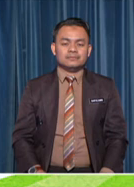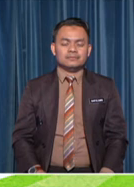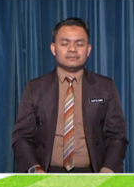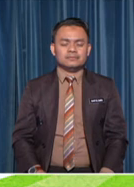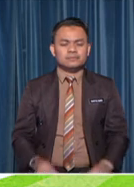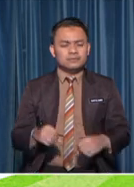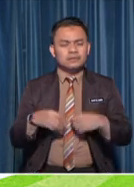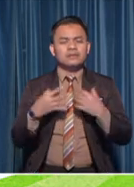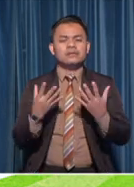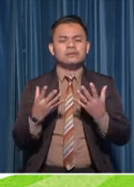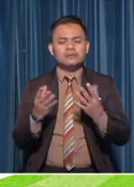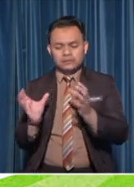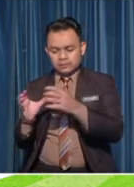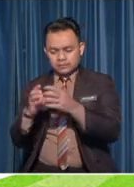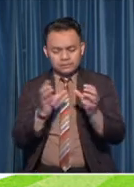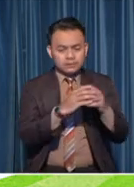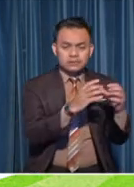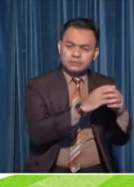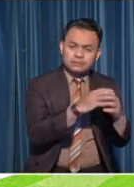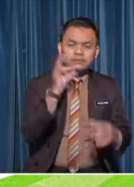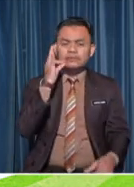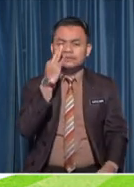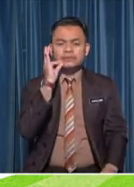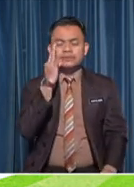How will you classify these fruits?